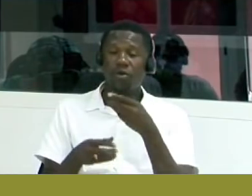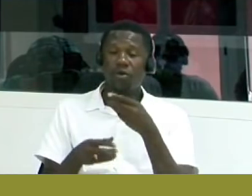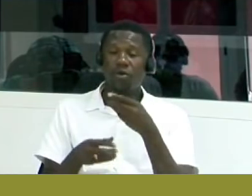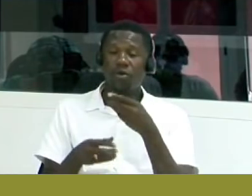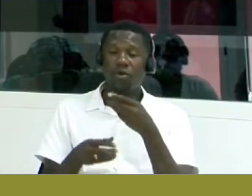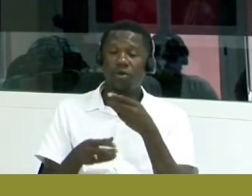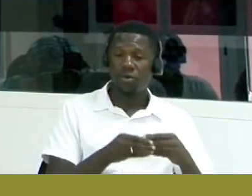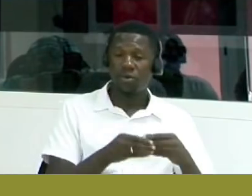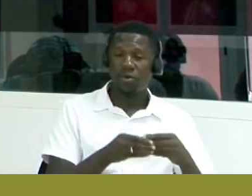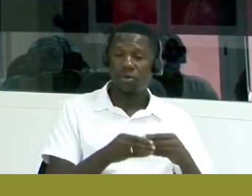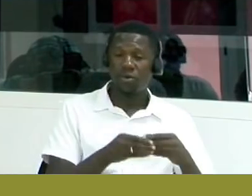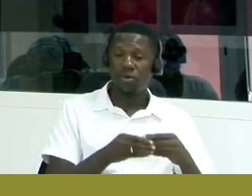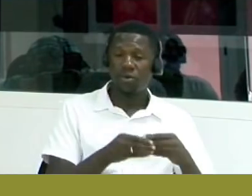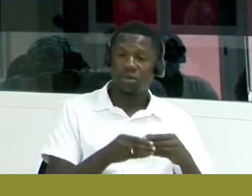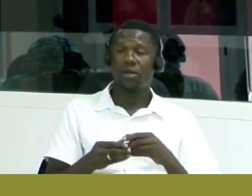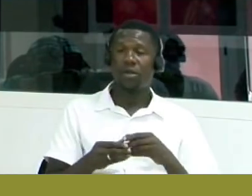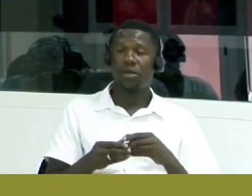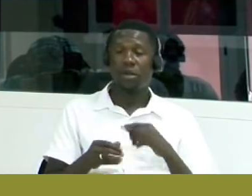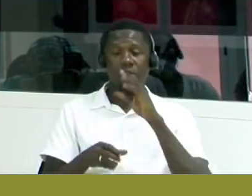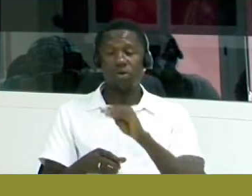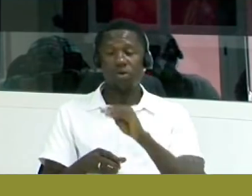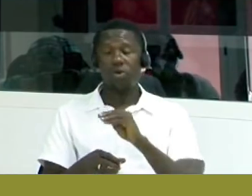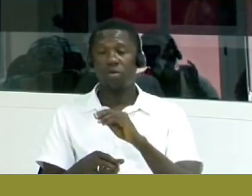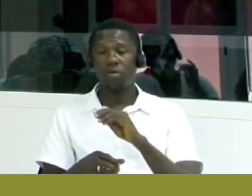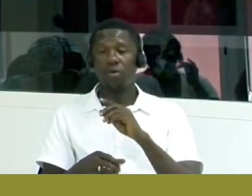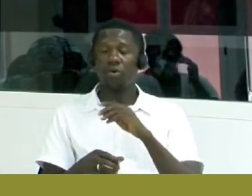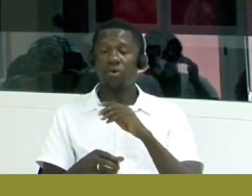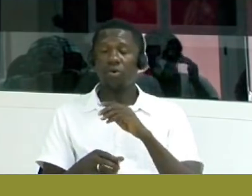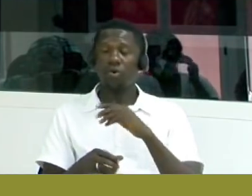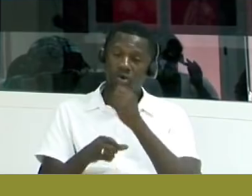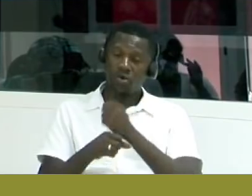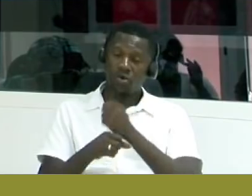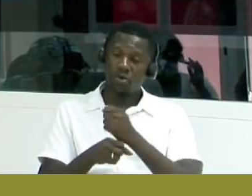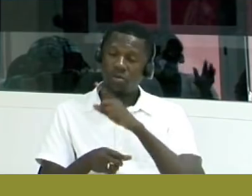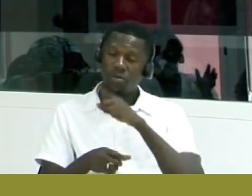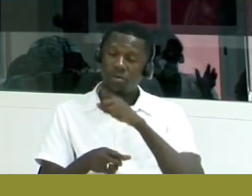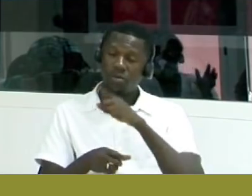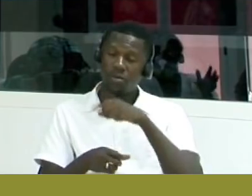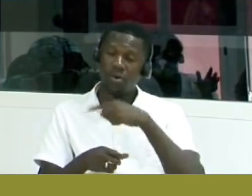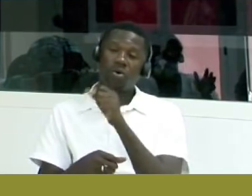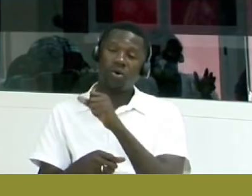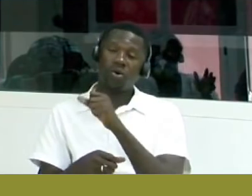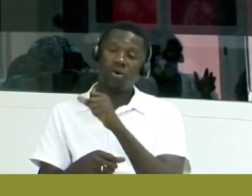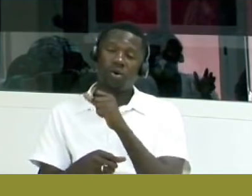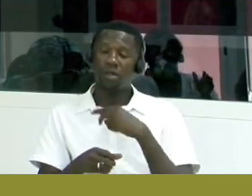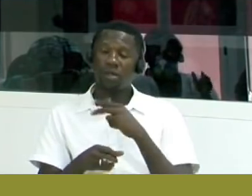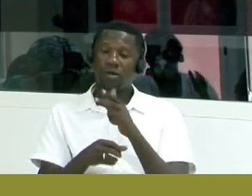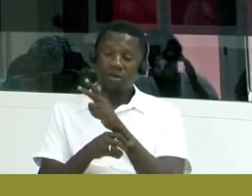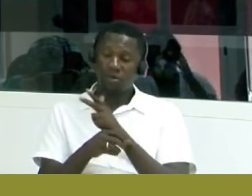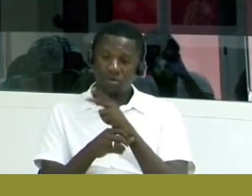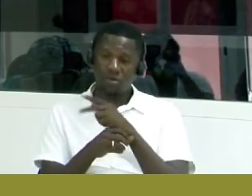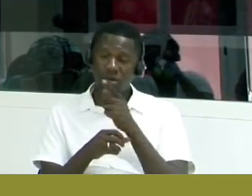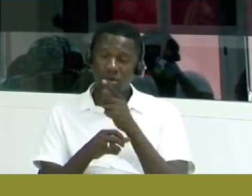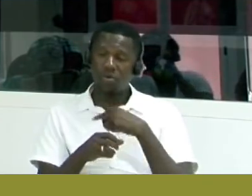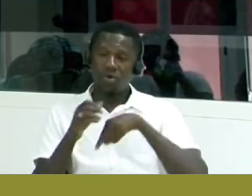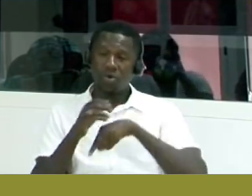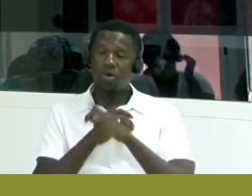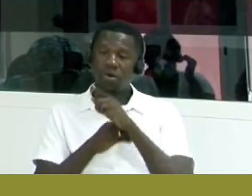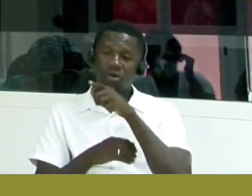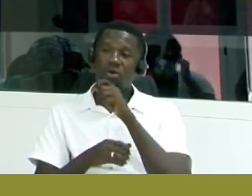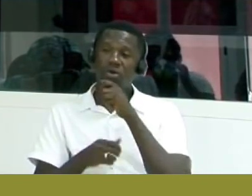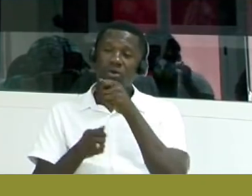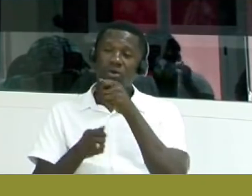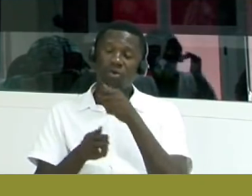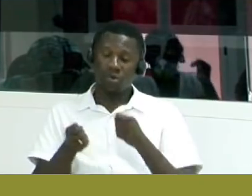actions committed or carried out by forces that were not under your control. We